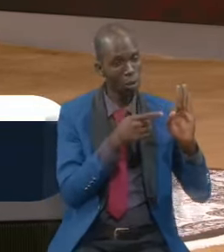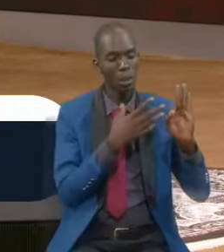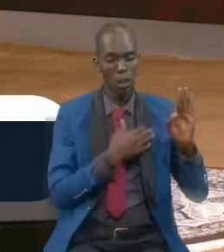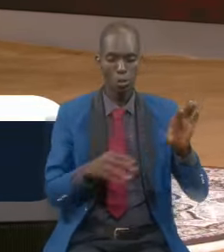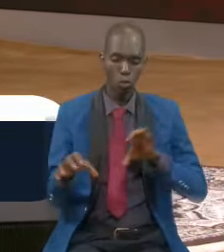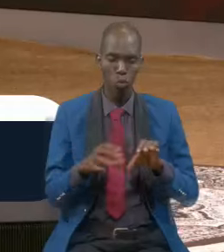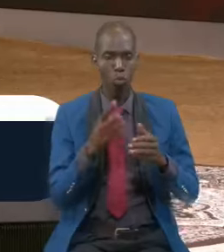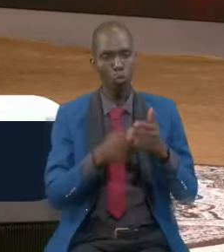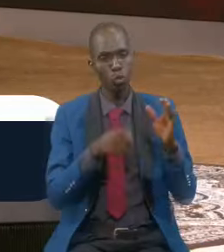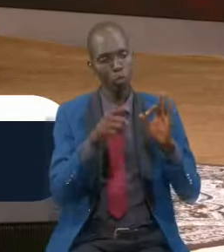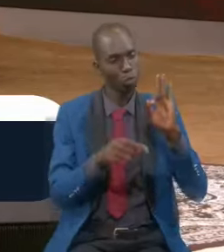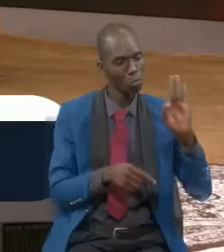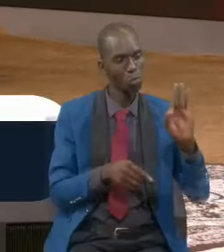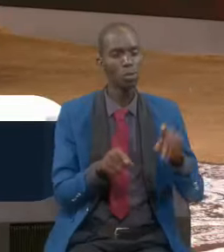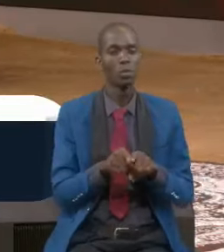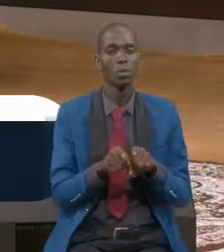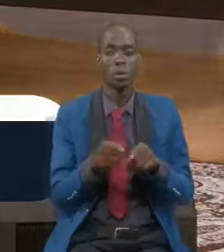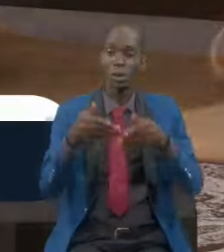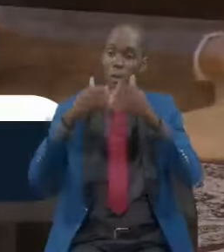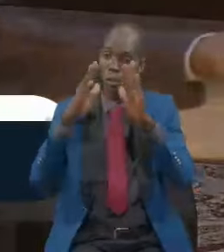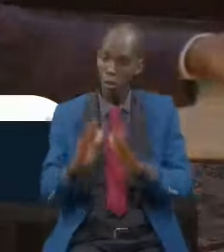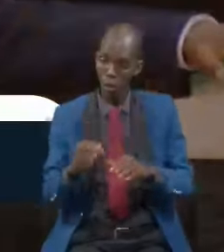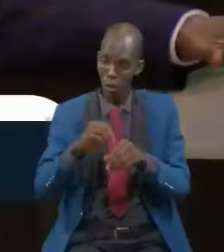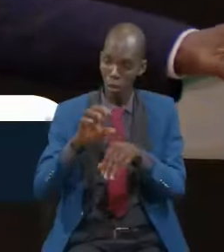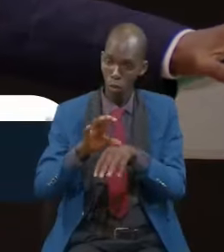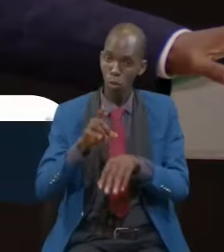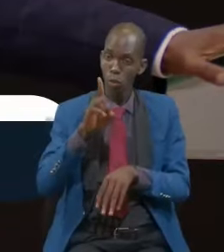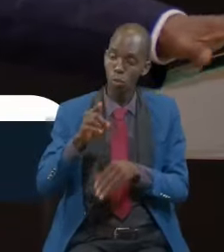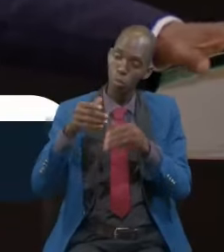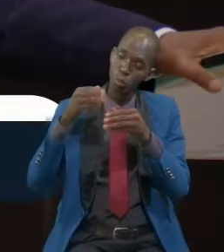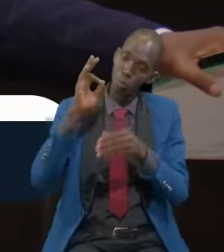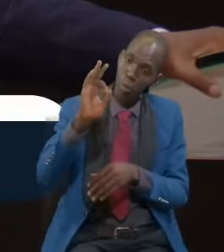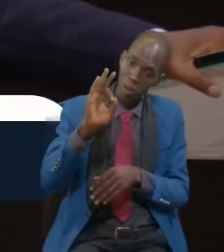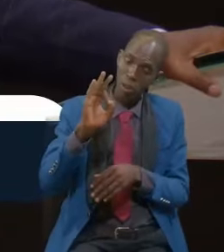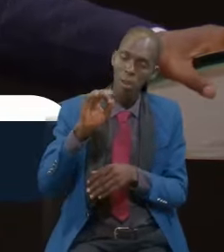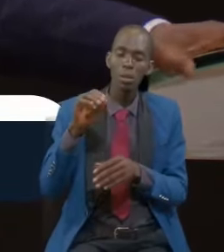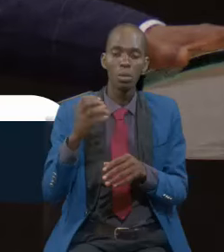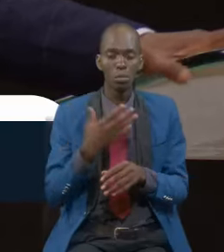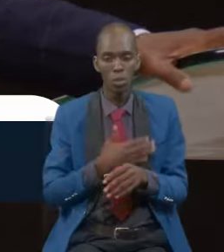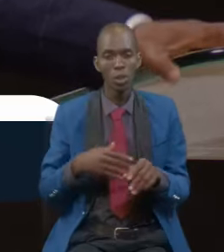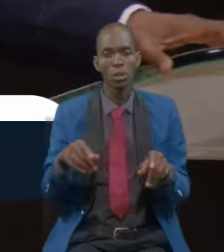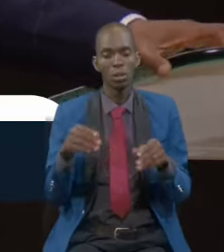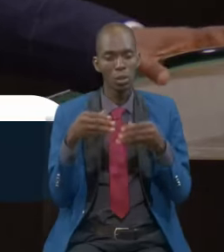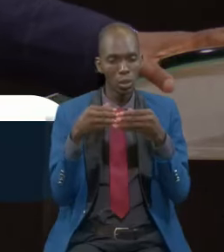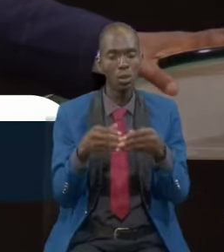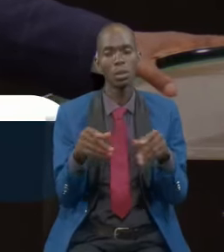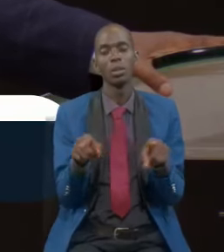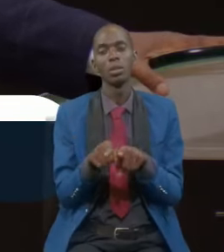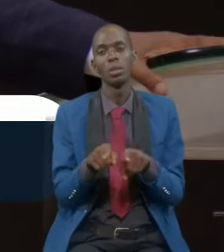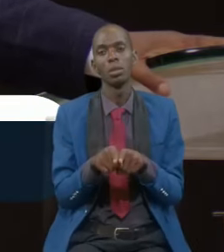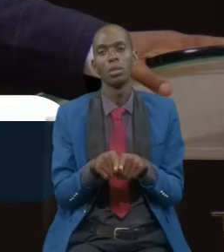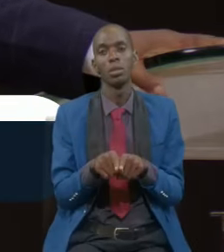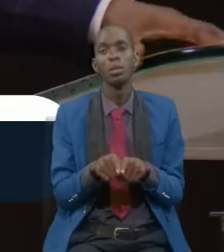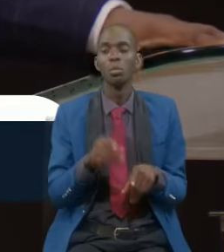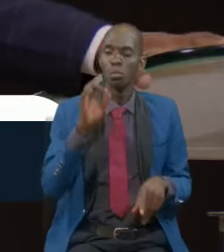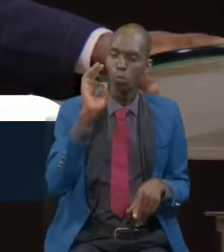so do. Leaders in the church, so speak ye. Preach sound doctrine. Don't